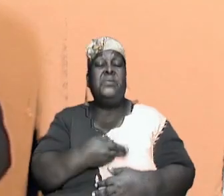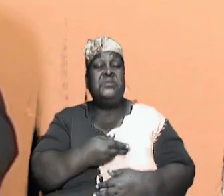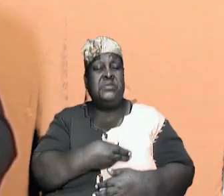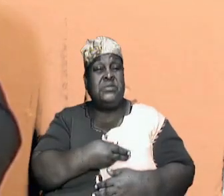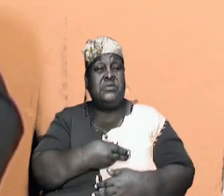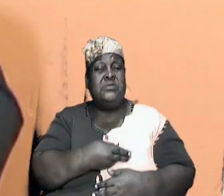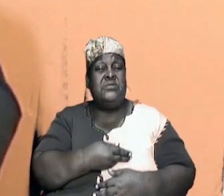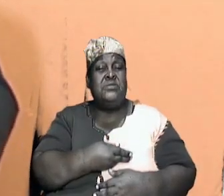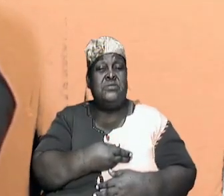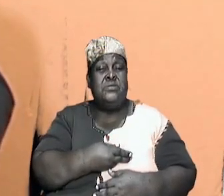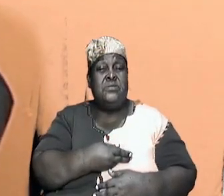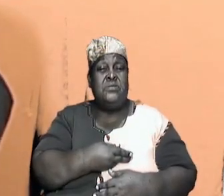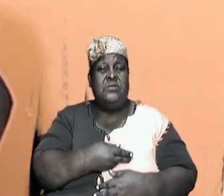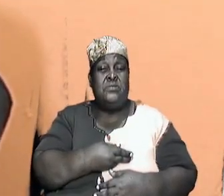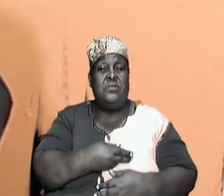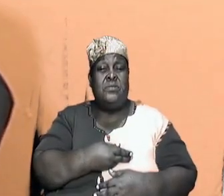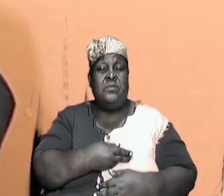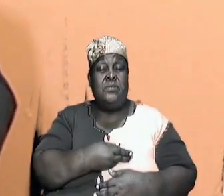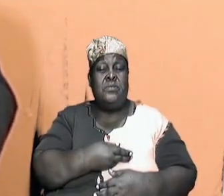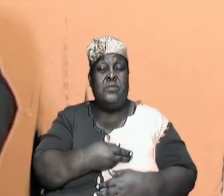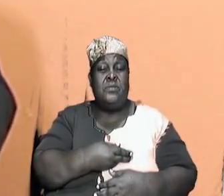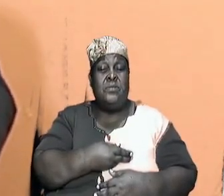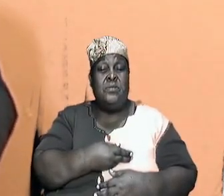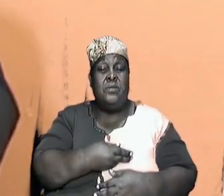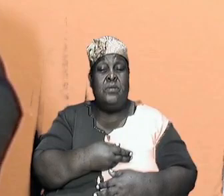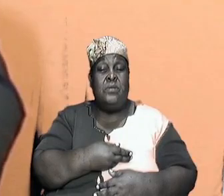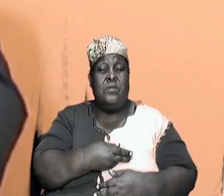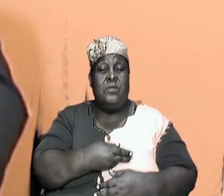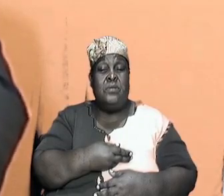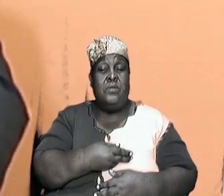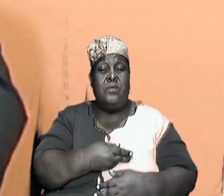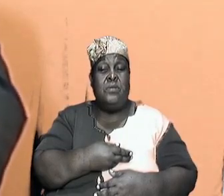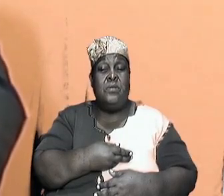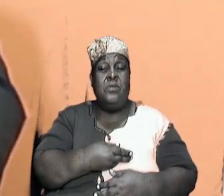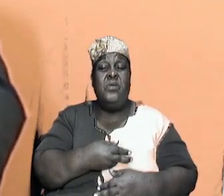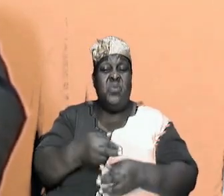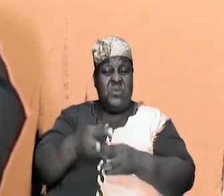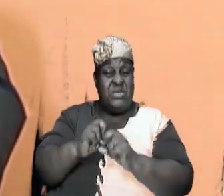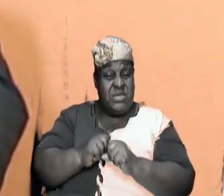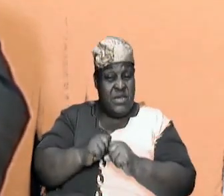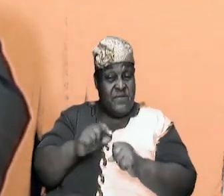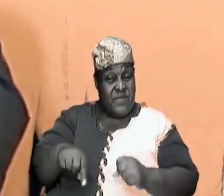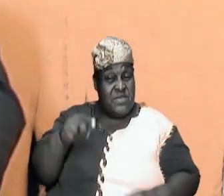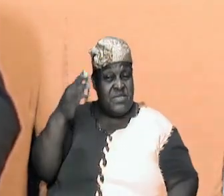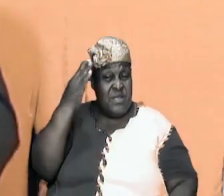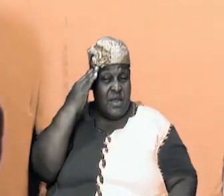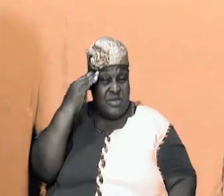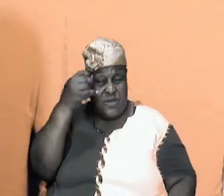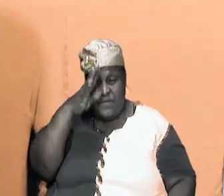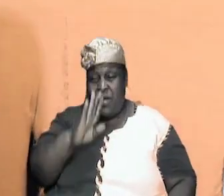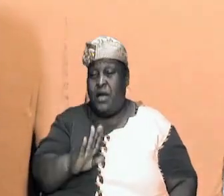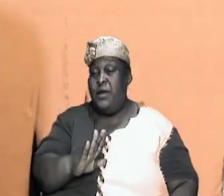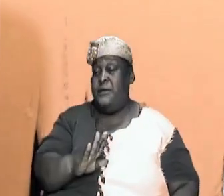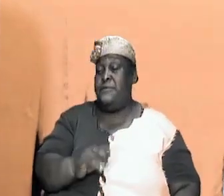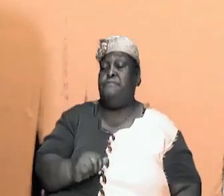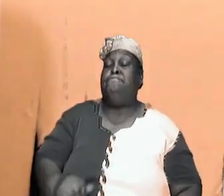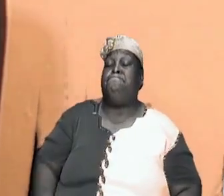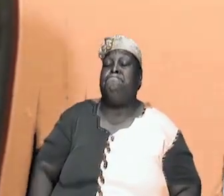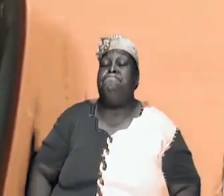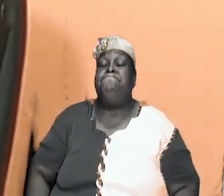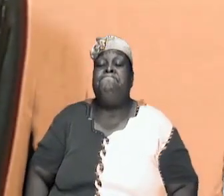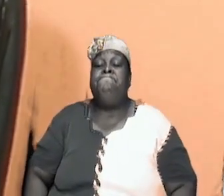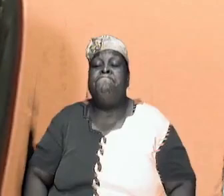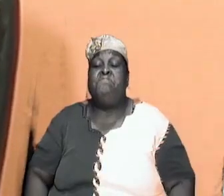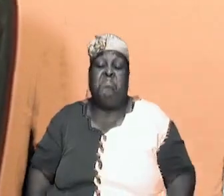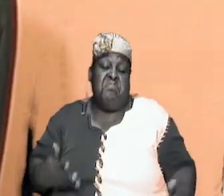for us to acquire this knowledge of Christ.